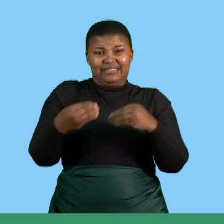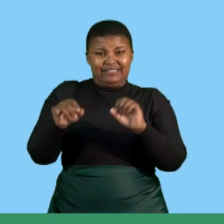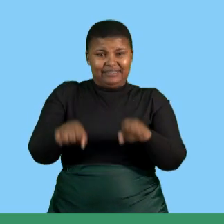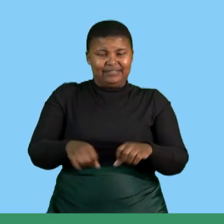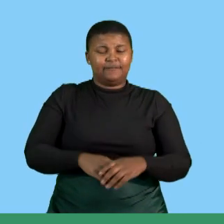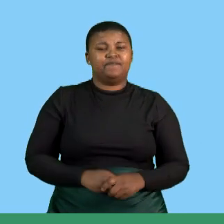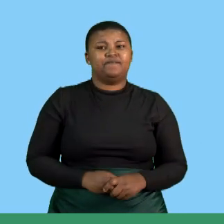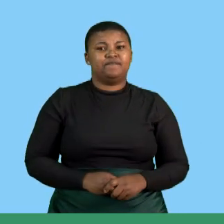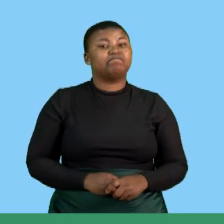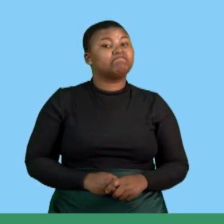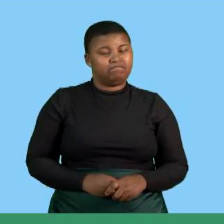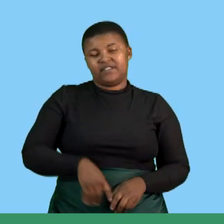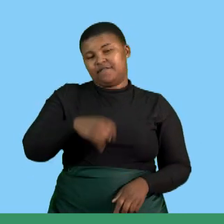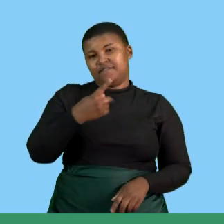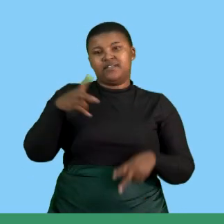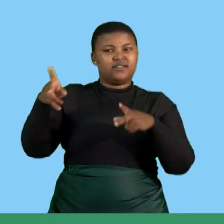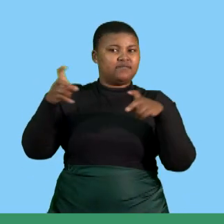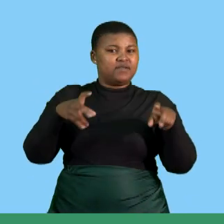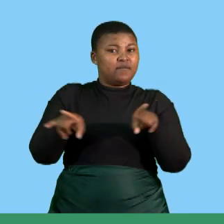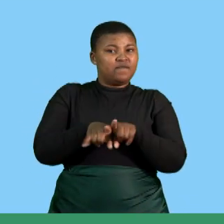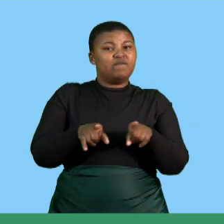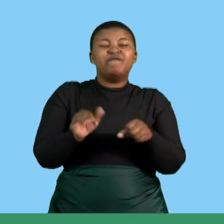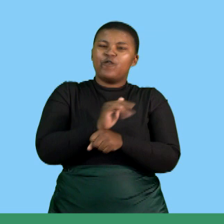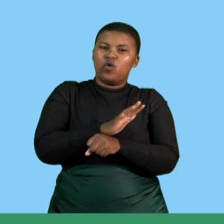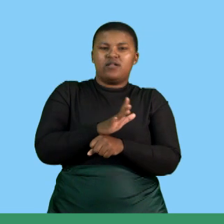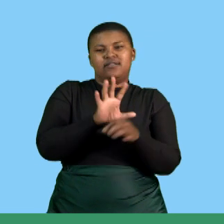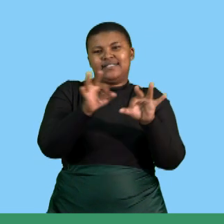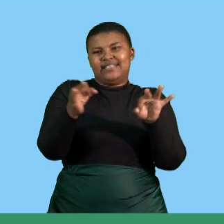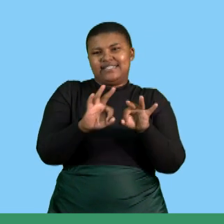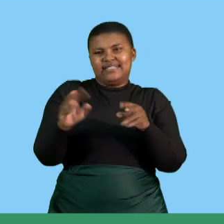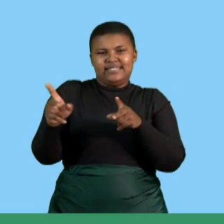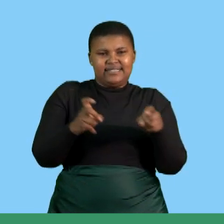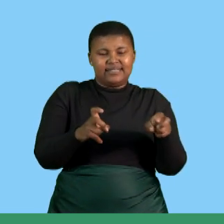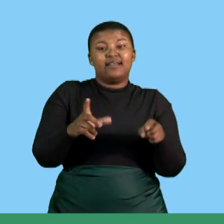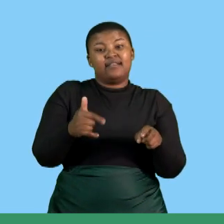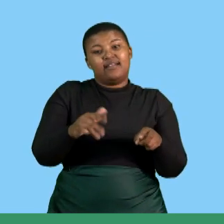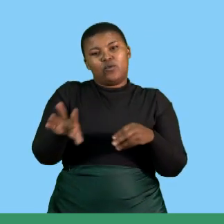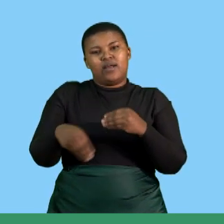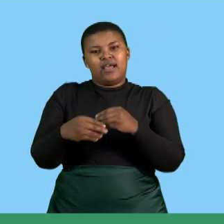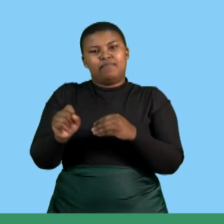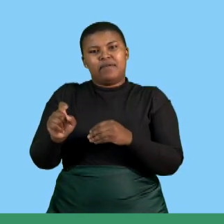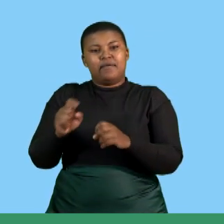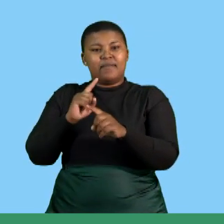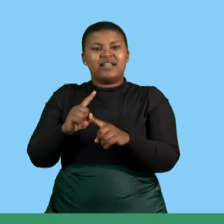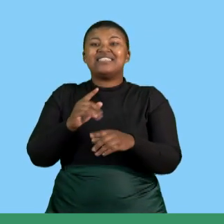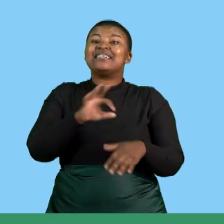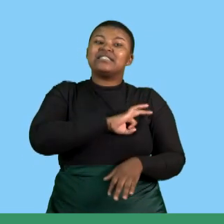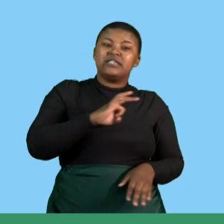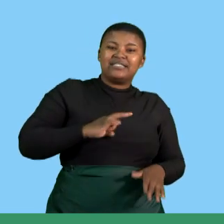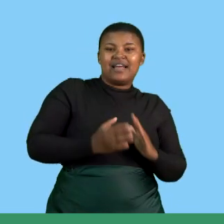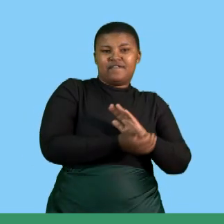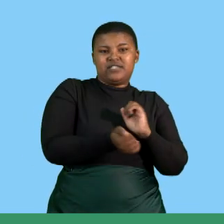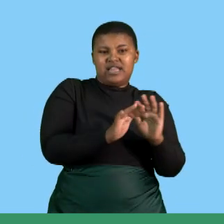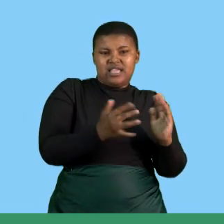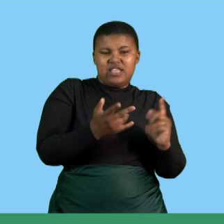business. So, of course, then our quote will be that whole sentence. The employees are not skilled and does not know